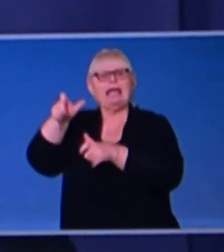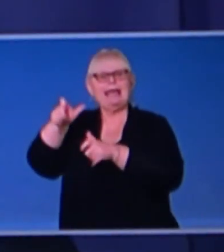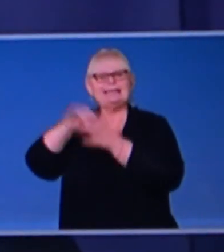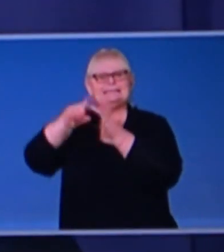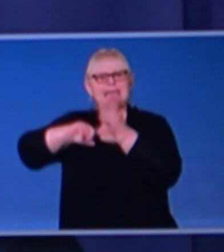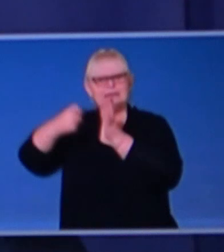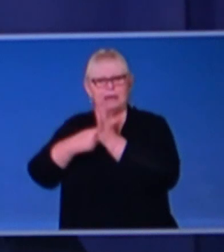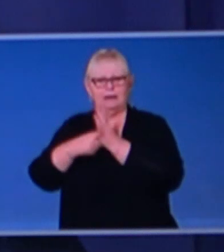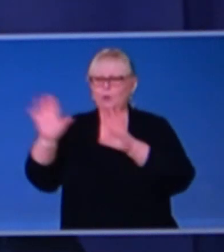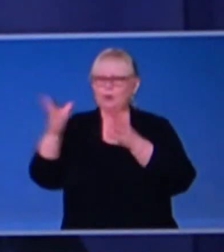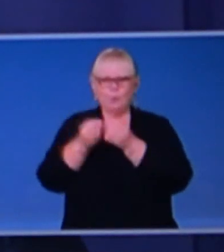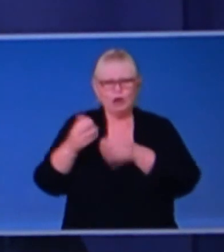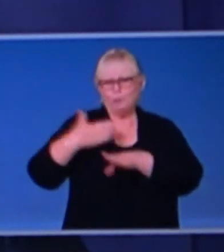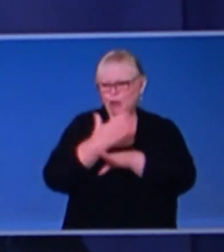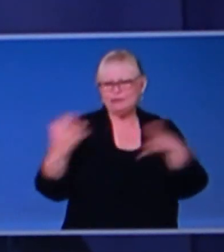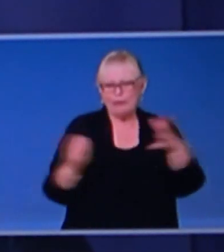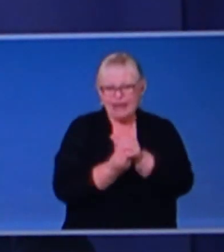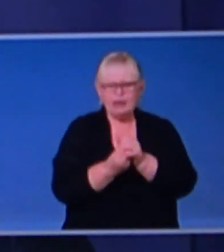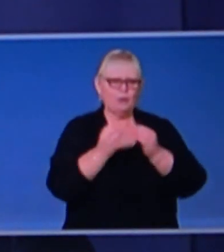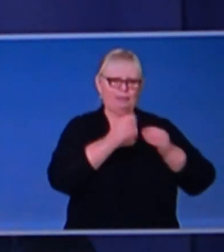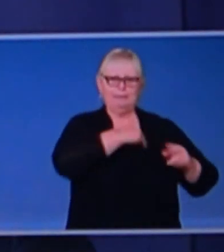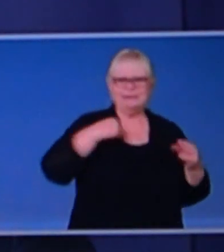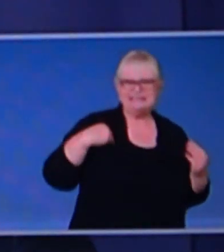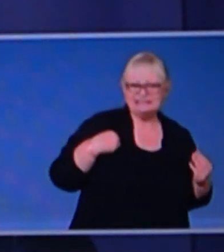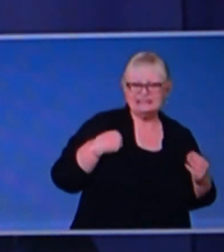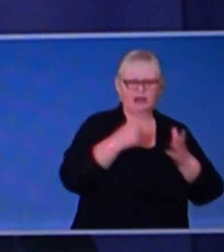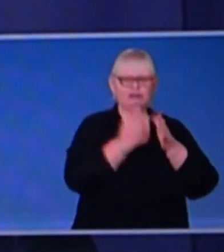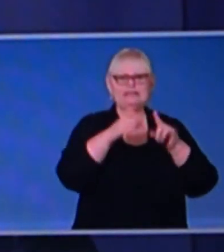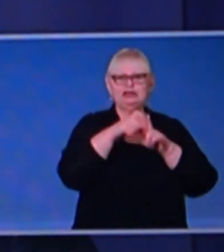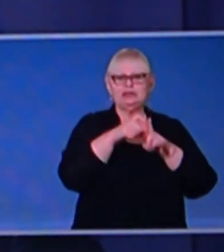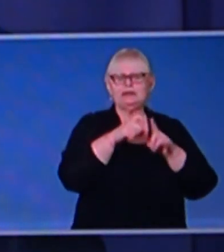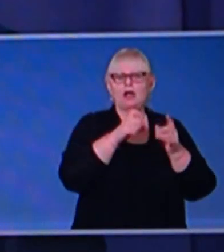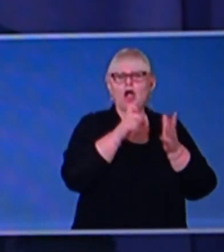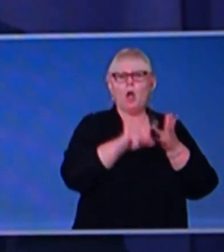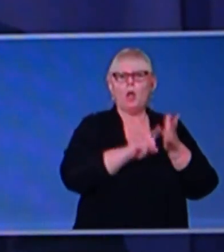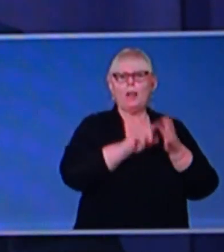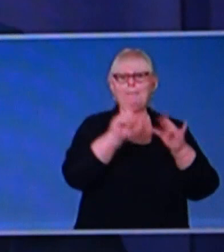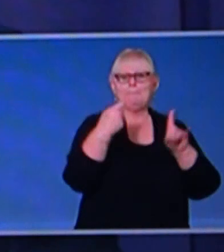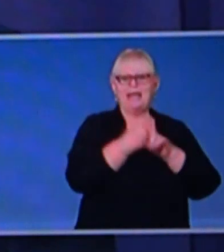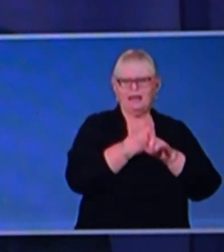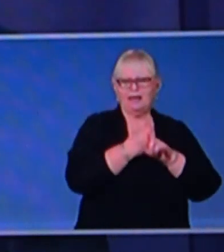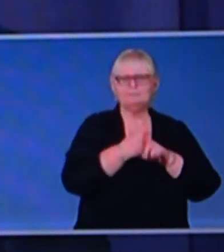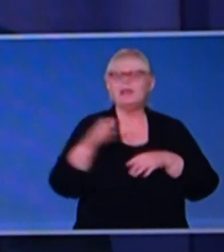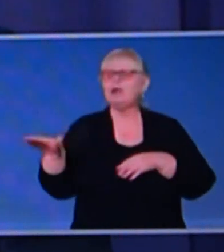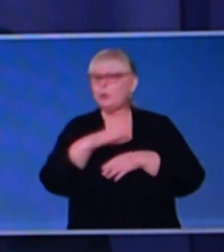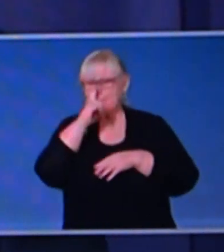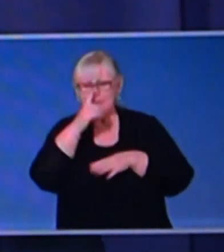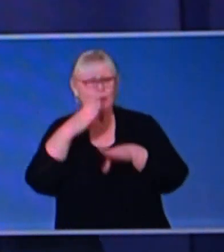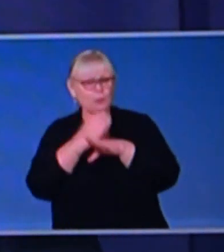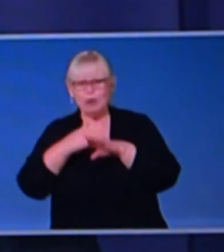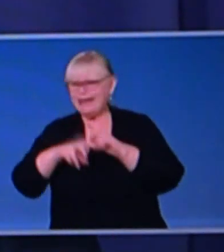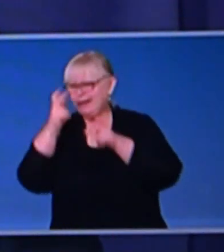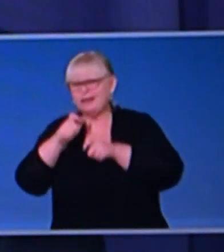pursuing that together with the Aged Care Minister Richard Colbeck, and I thank them and all the aged care workers all across the